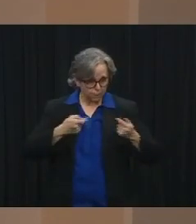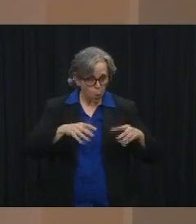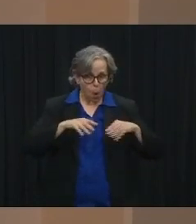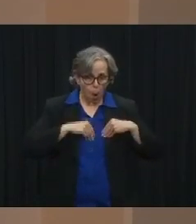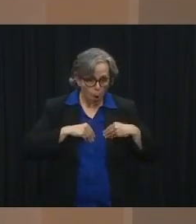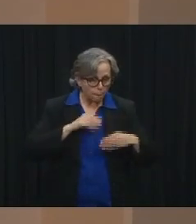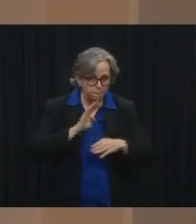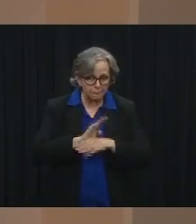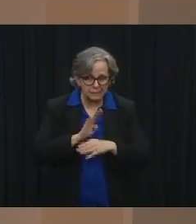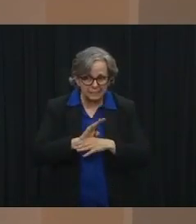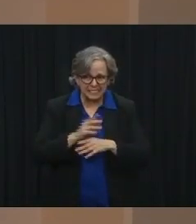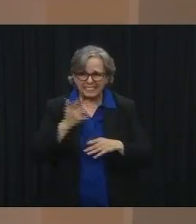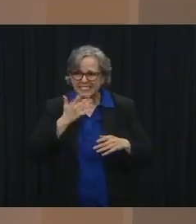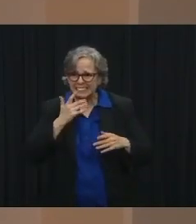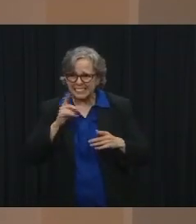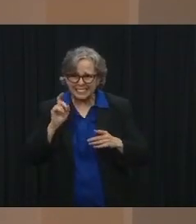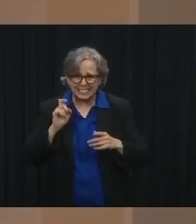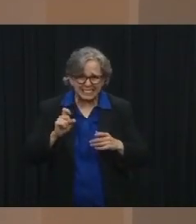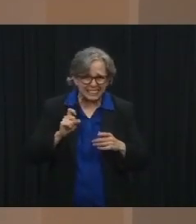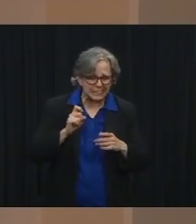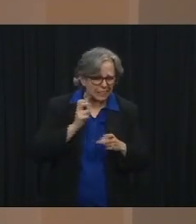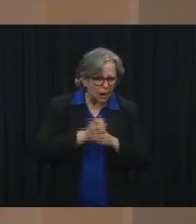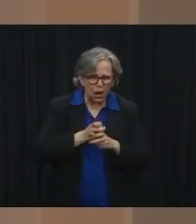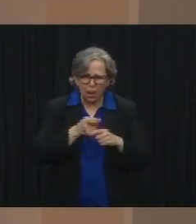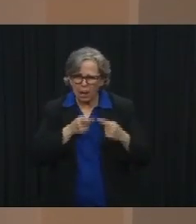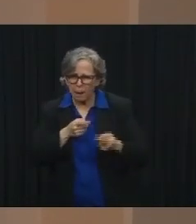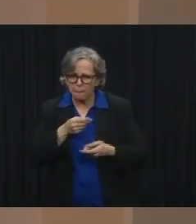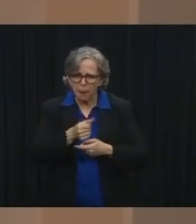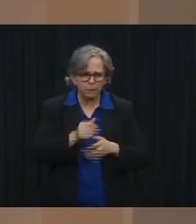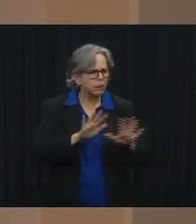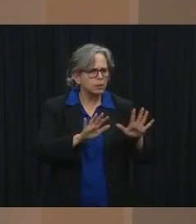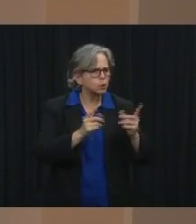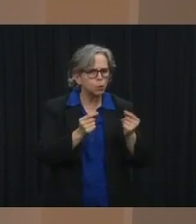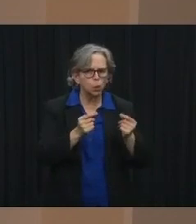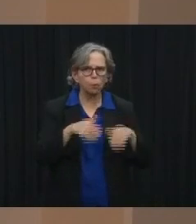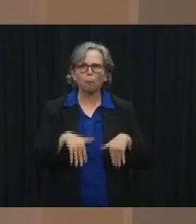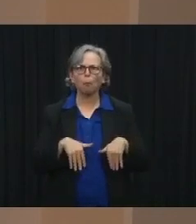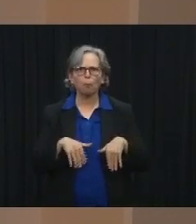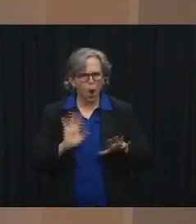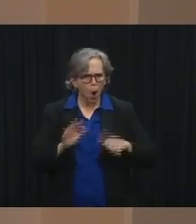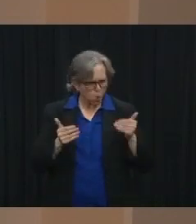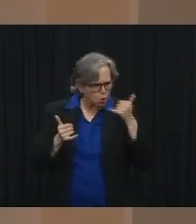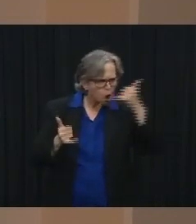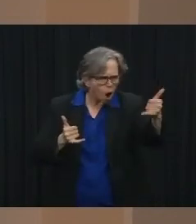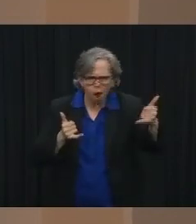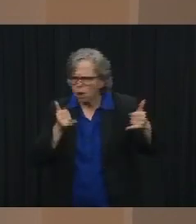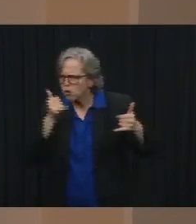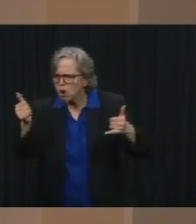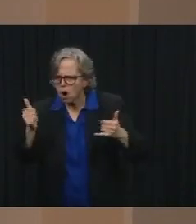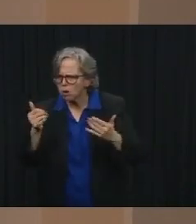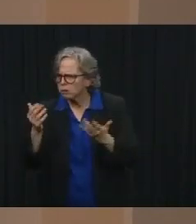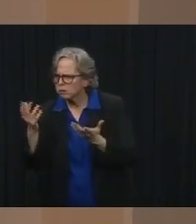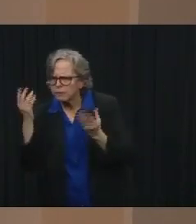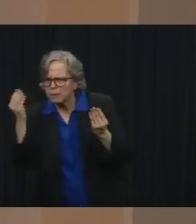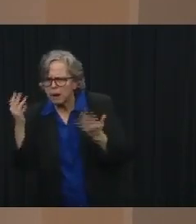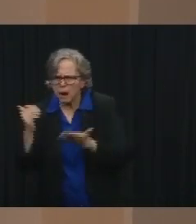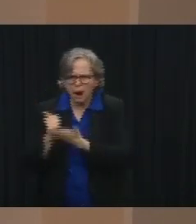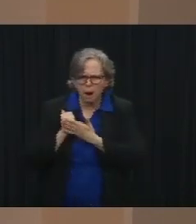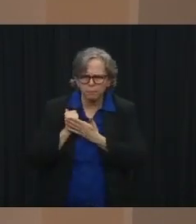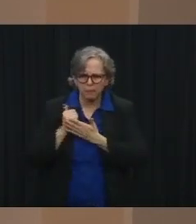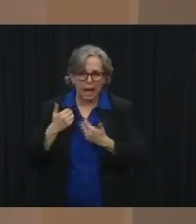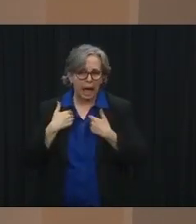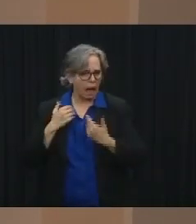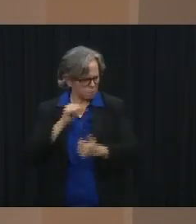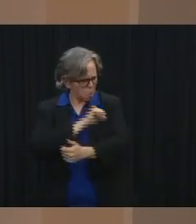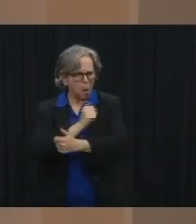them. They have been granted authority under their charters to be able to work with you at solving those